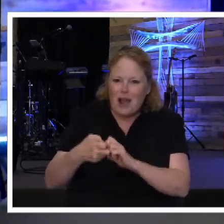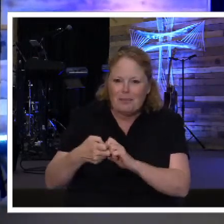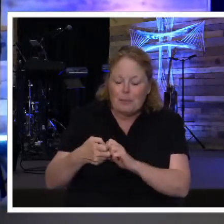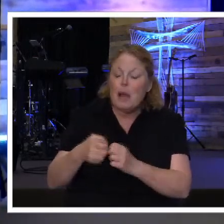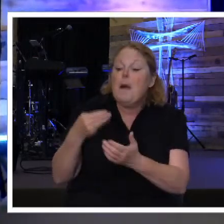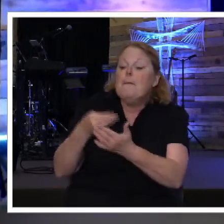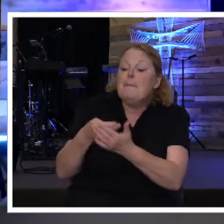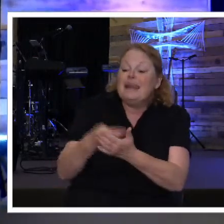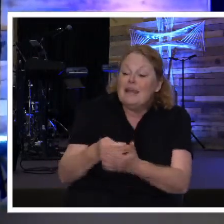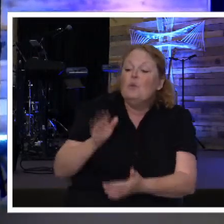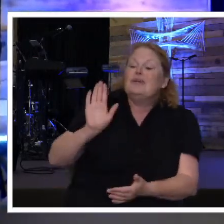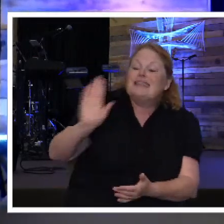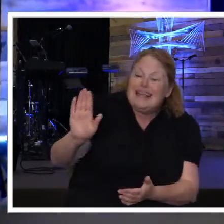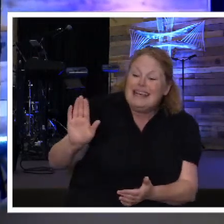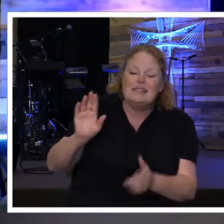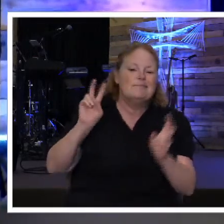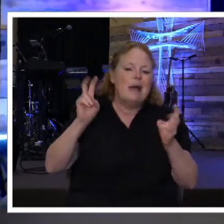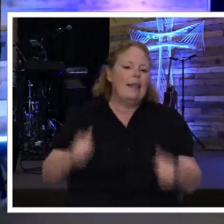his living water.